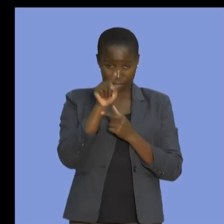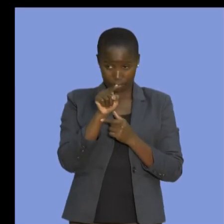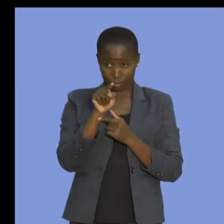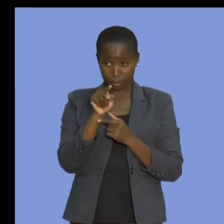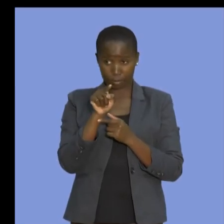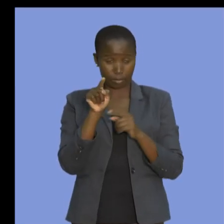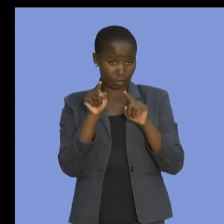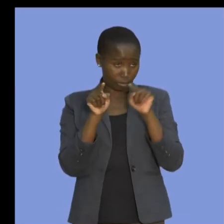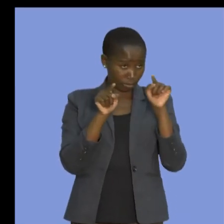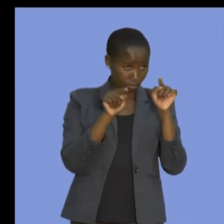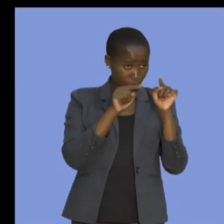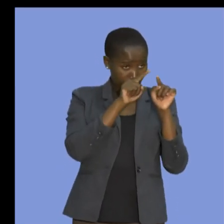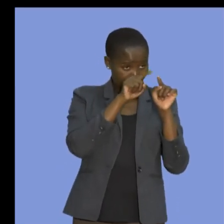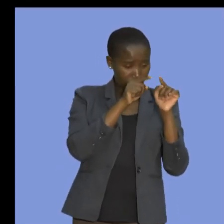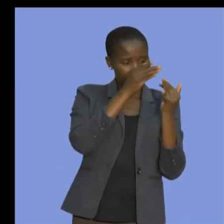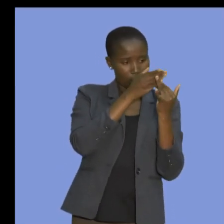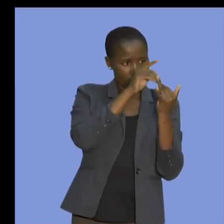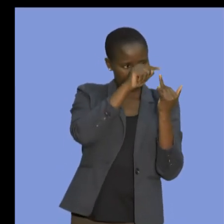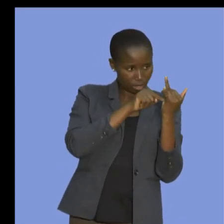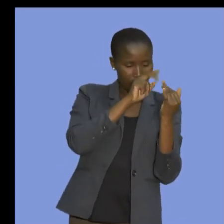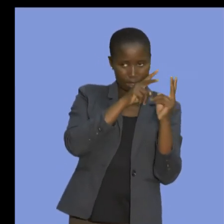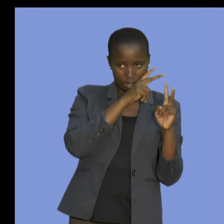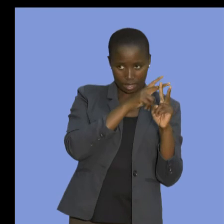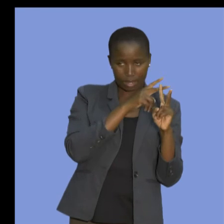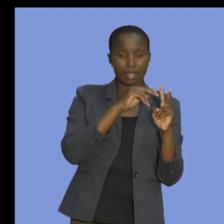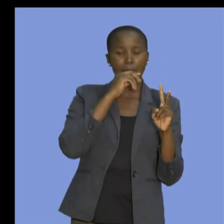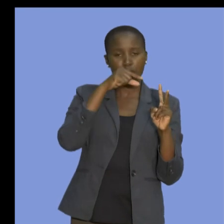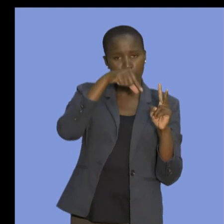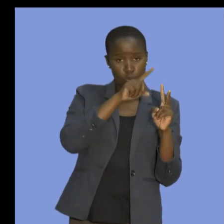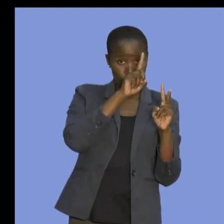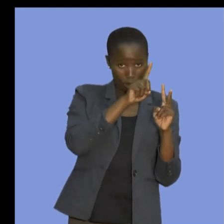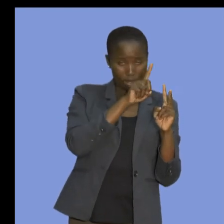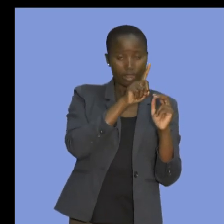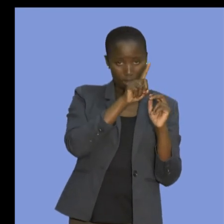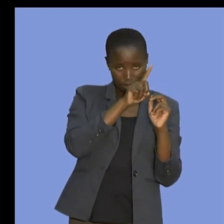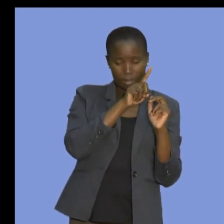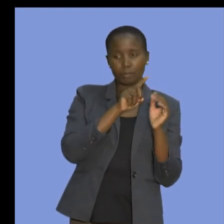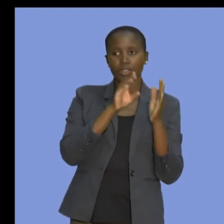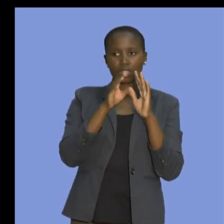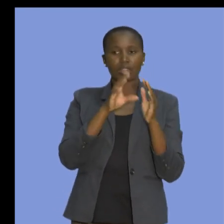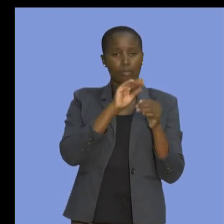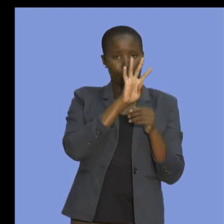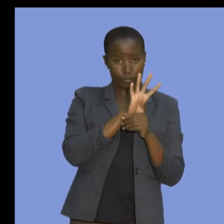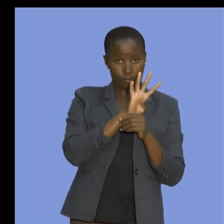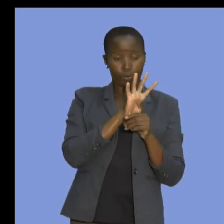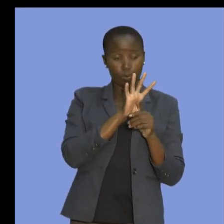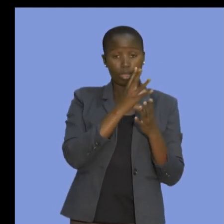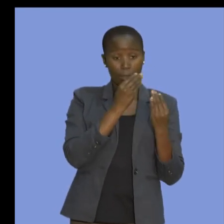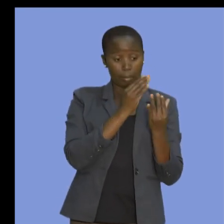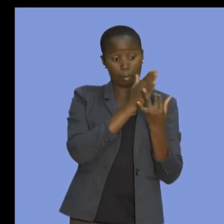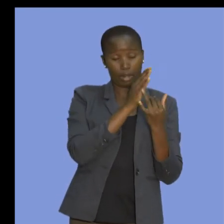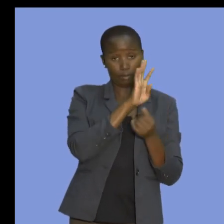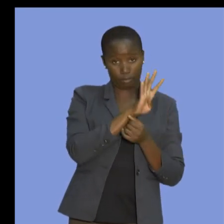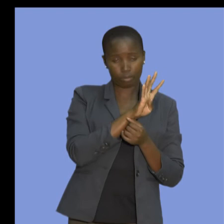we can find another middle, which is Q1, which is the lower quartile, which is 4. Then